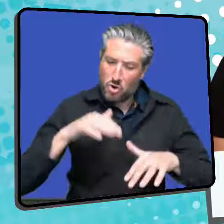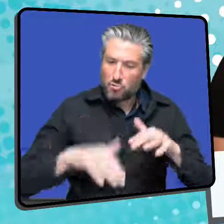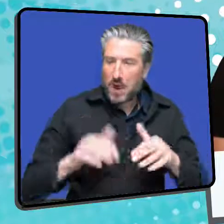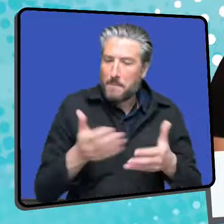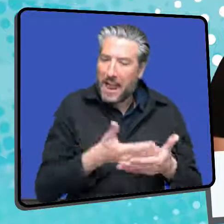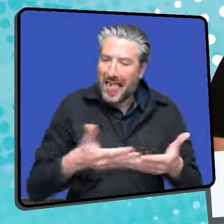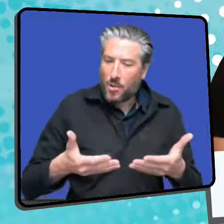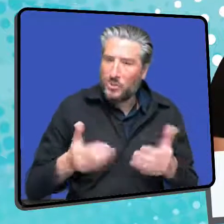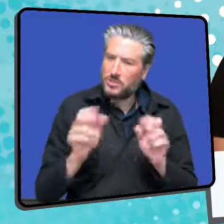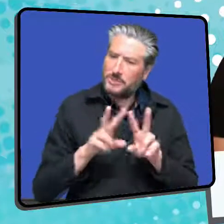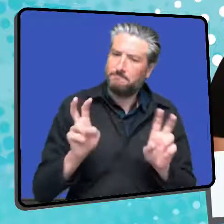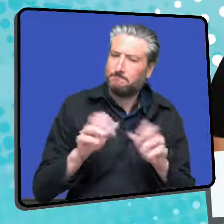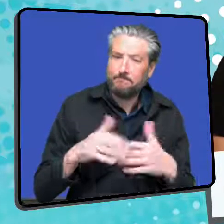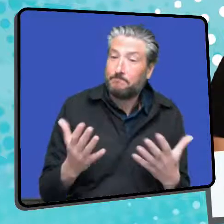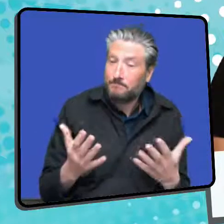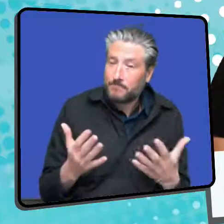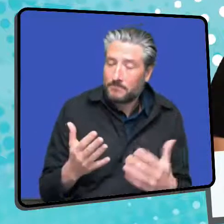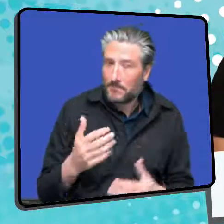Fortran.